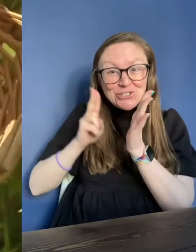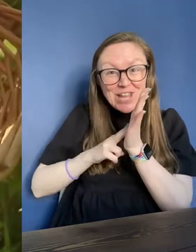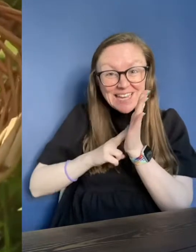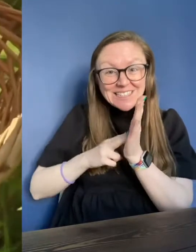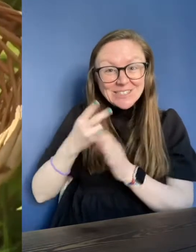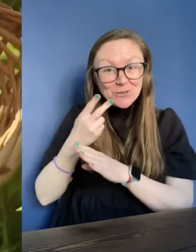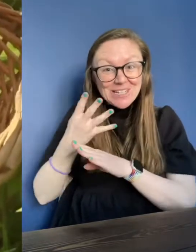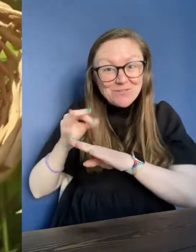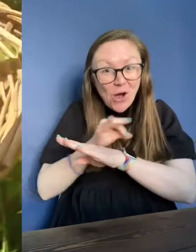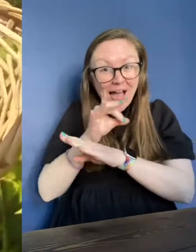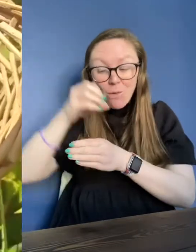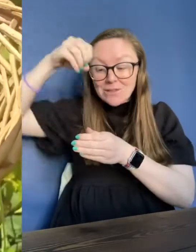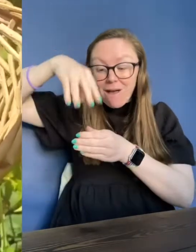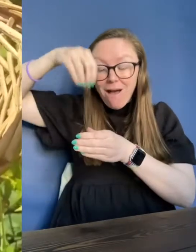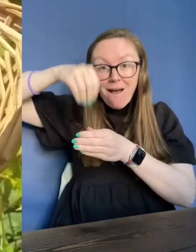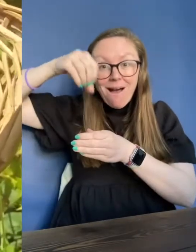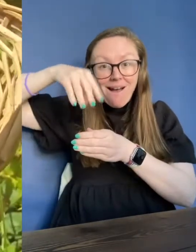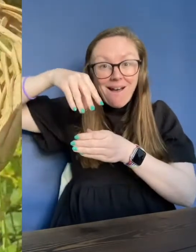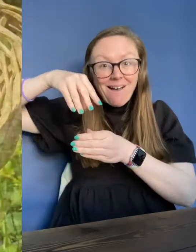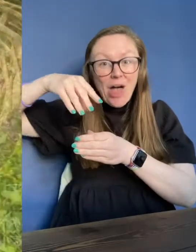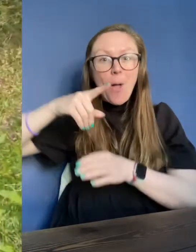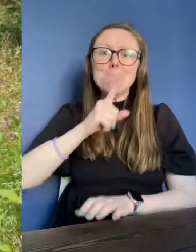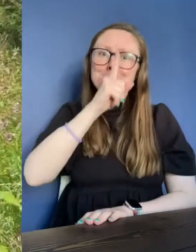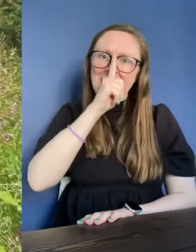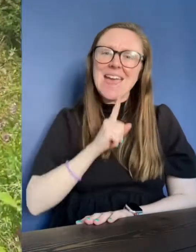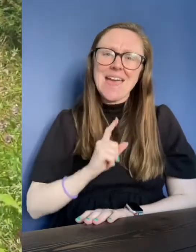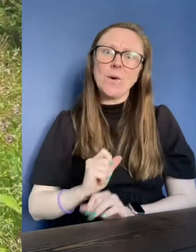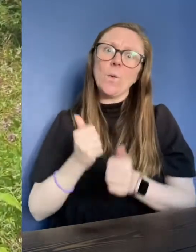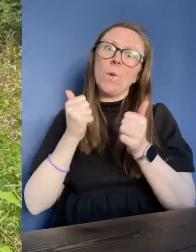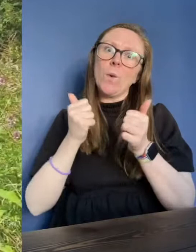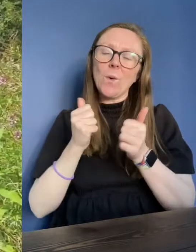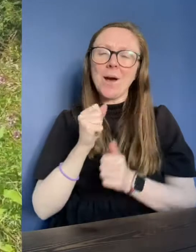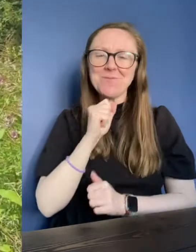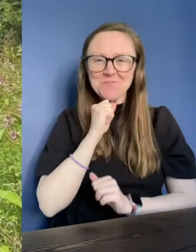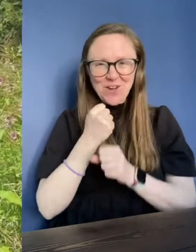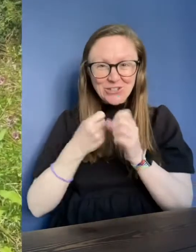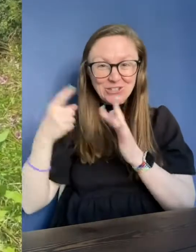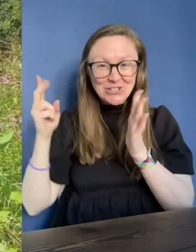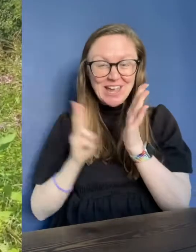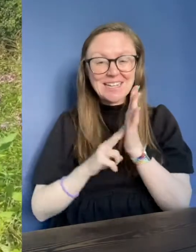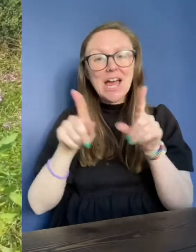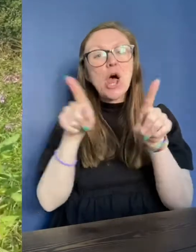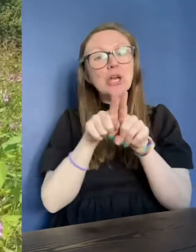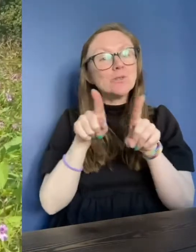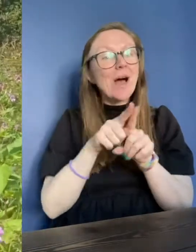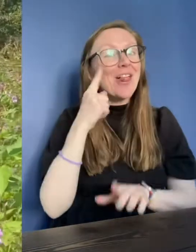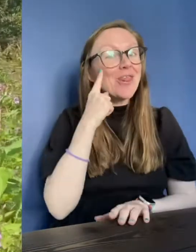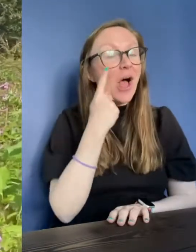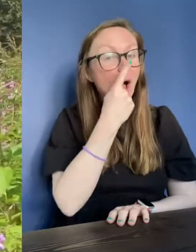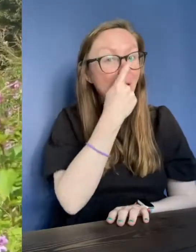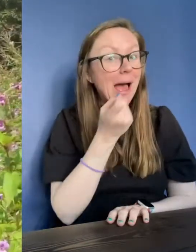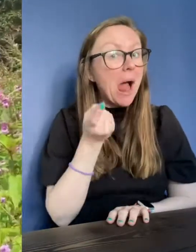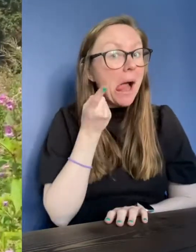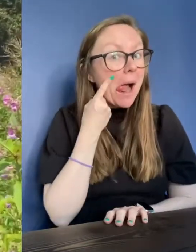24 hours to get the most of this pink colouring. I also thought that we could have a go